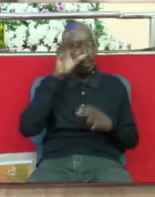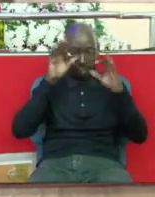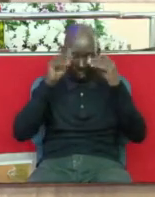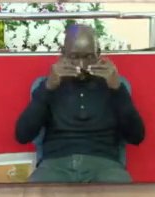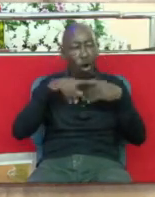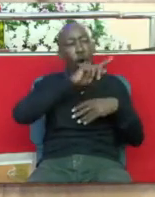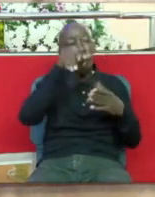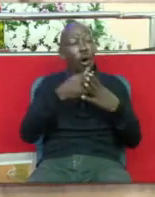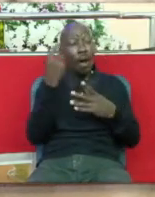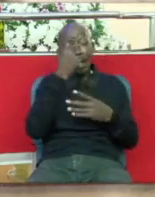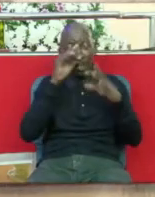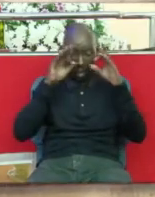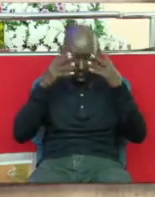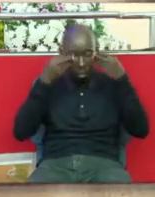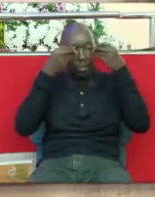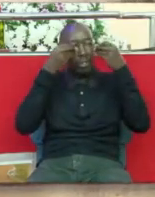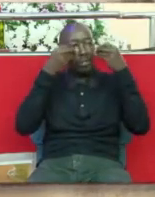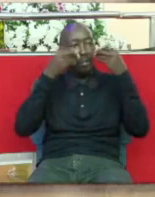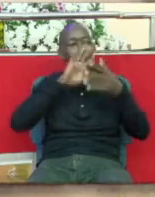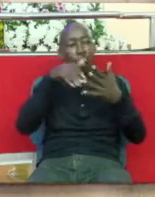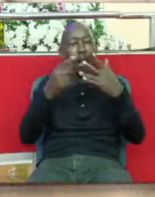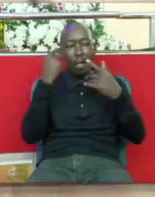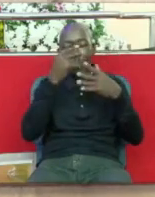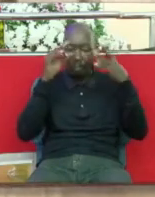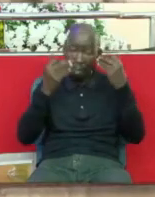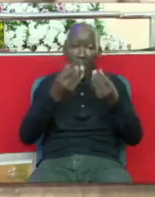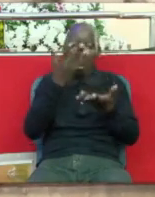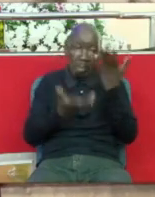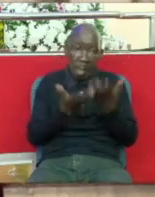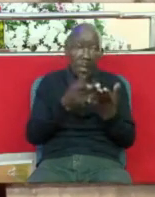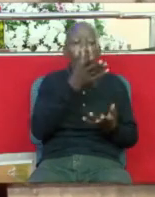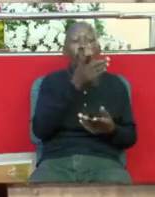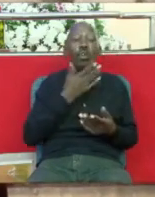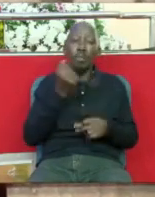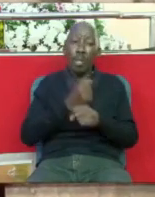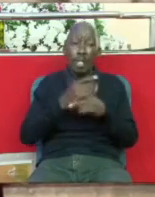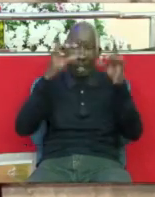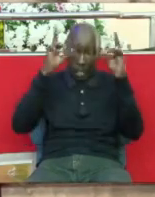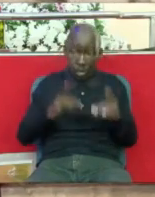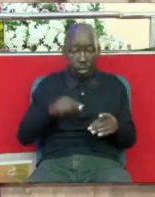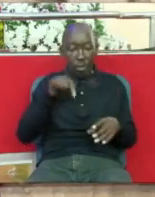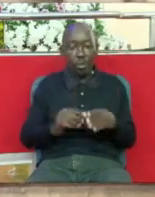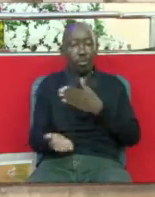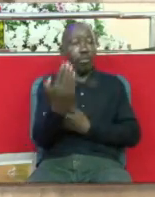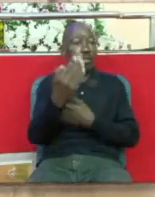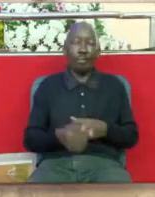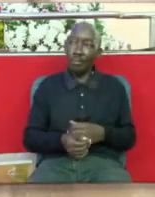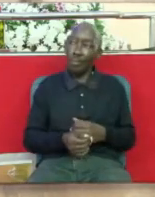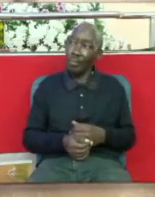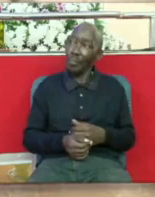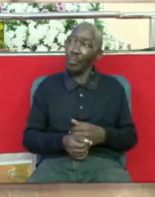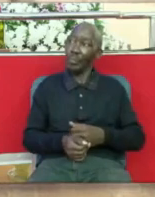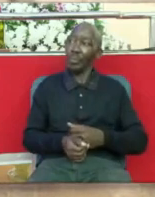All eyes closed. Macho yote yakiwa yamefungwa. Maybe you want to make the decision this morning. Pengine unataka kufanya uamuzi asubuhi ya